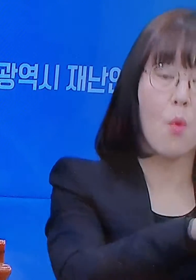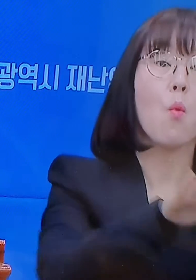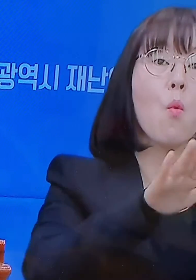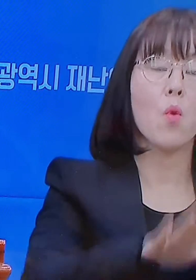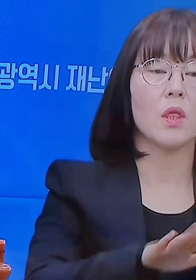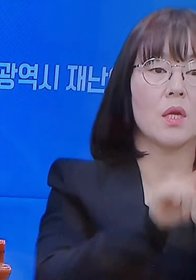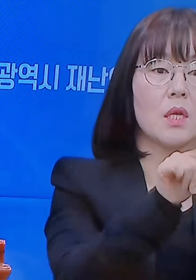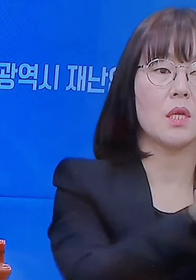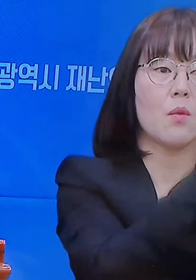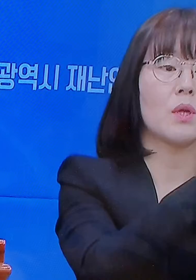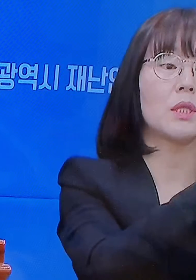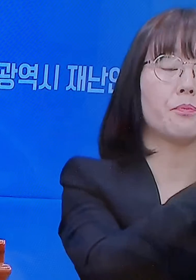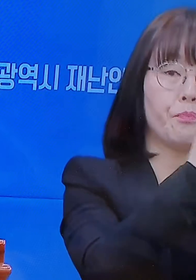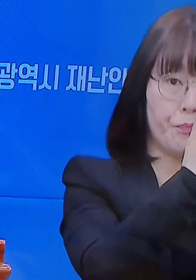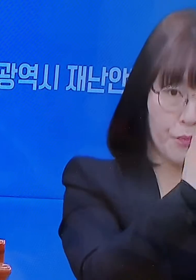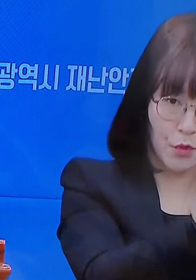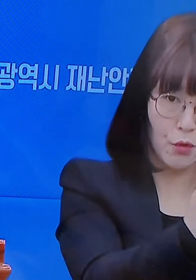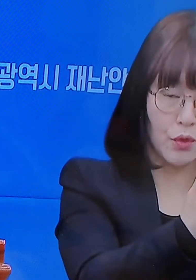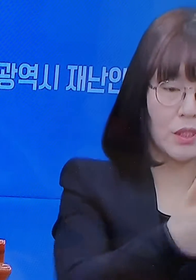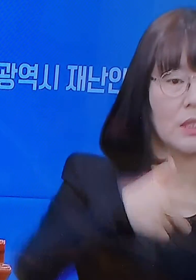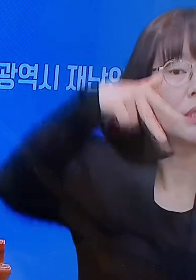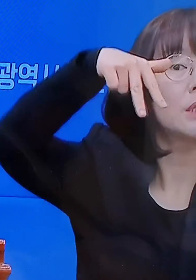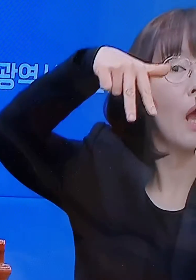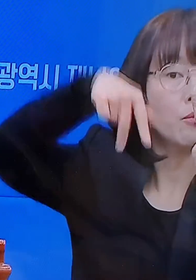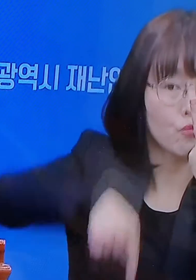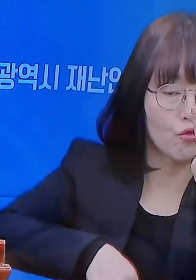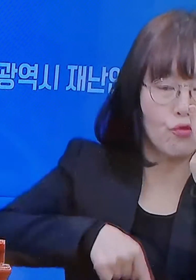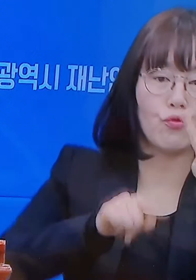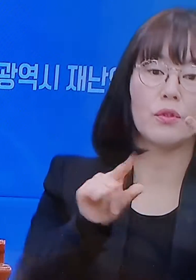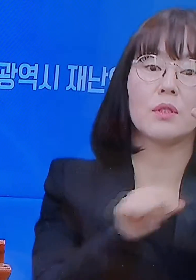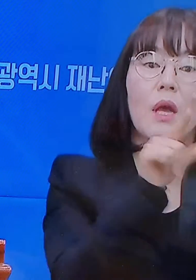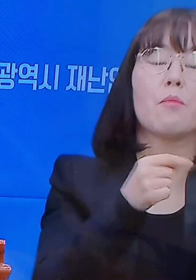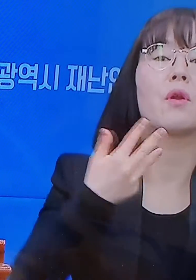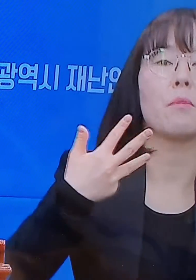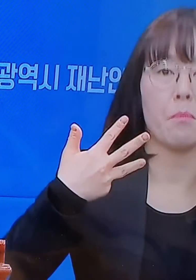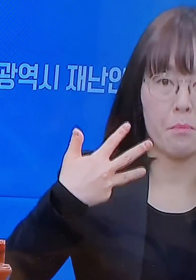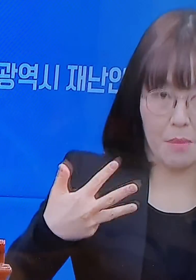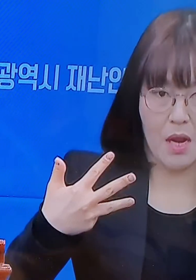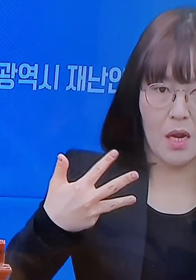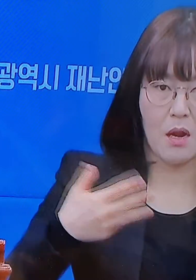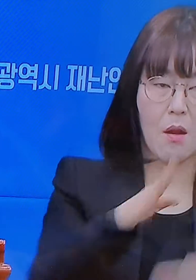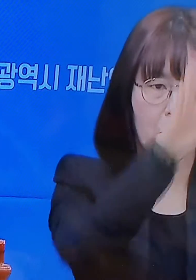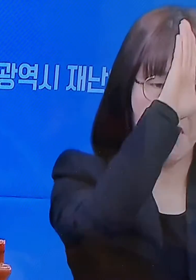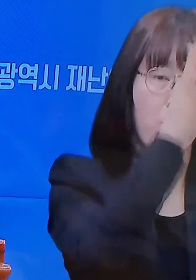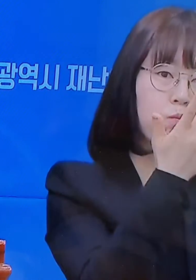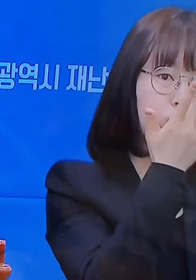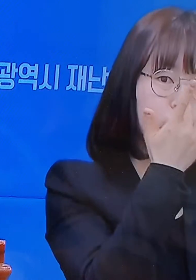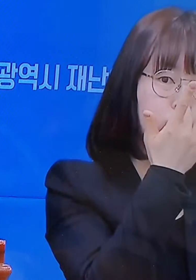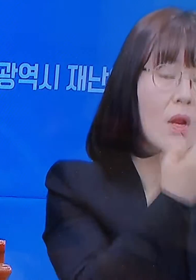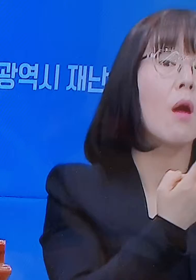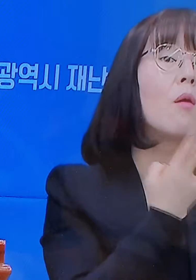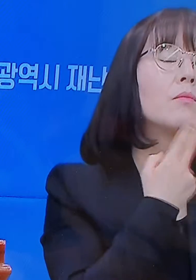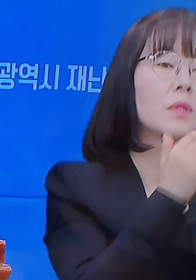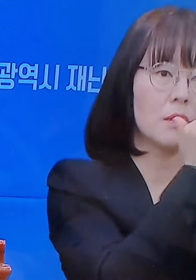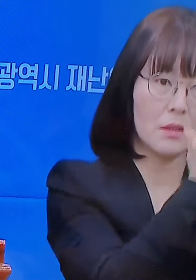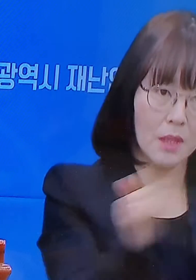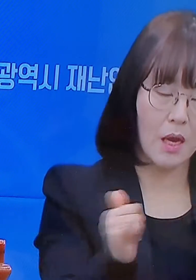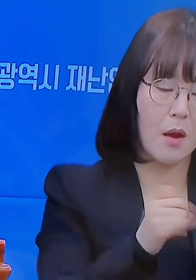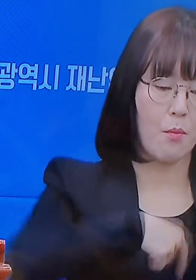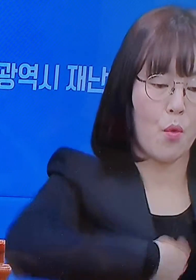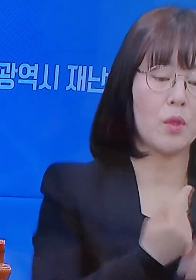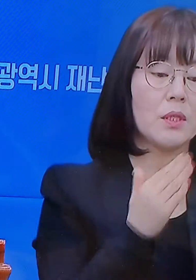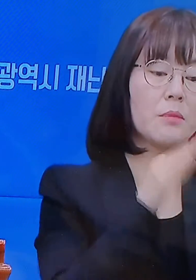characteristics of coronaviruses are, and what I have found